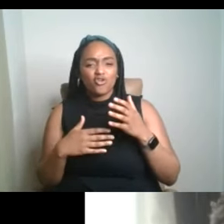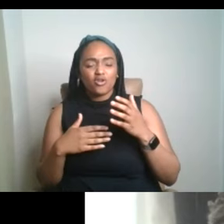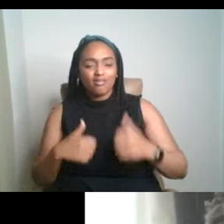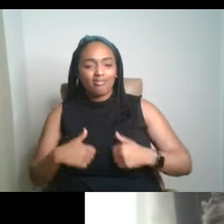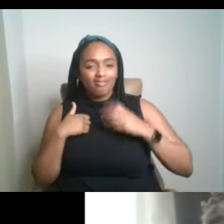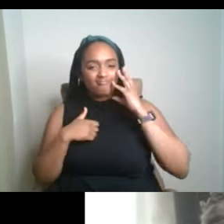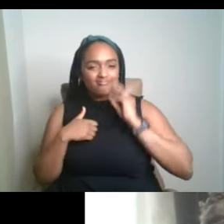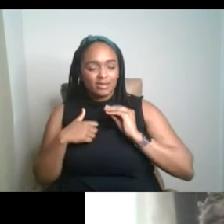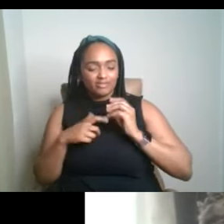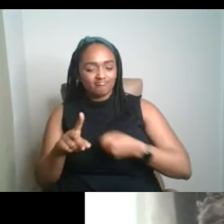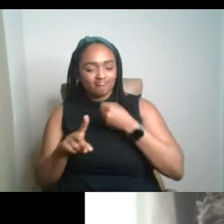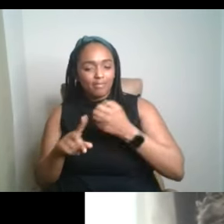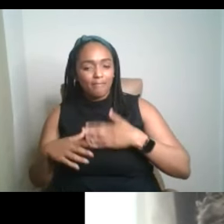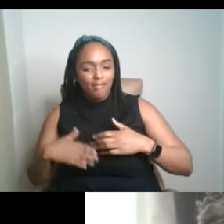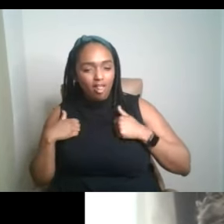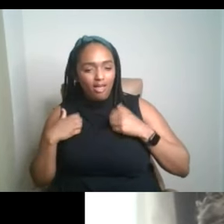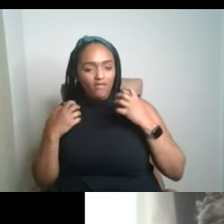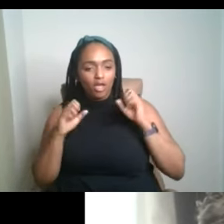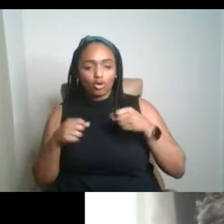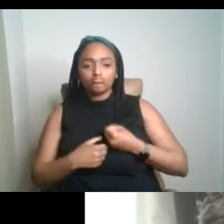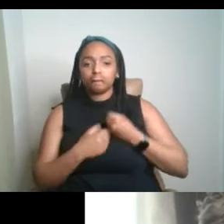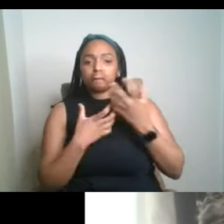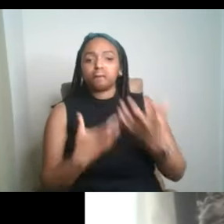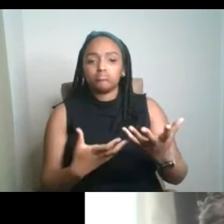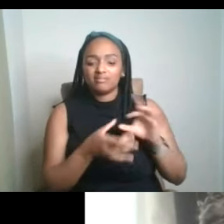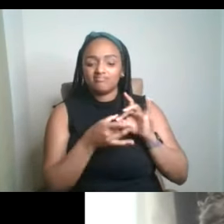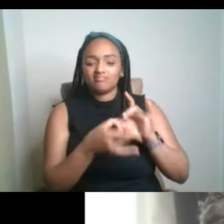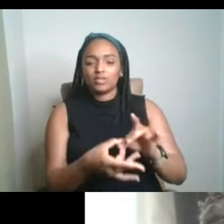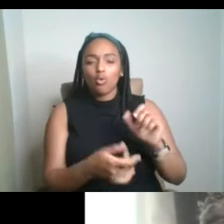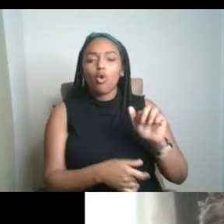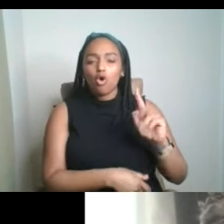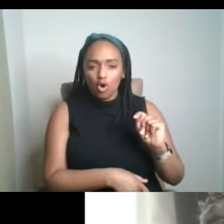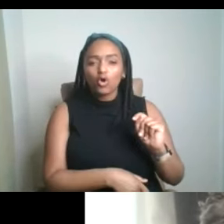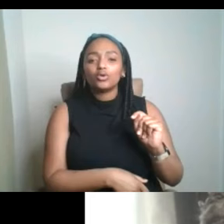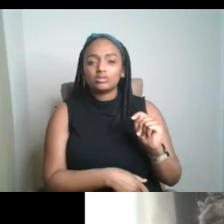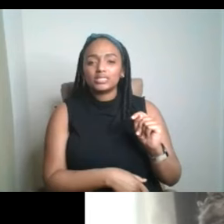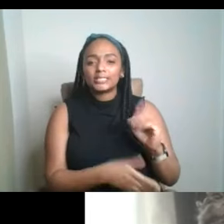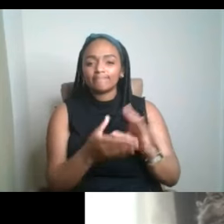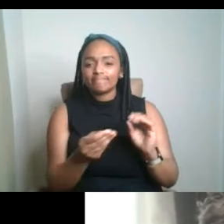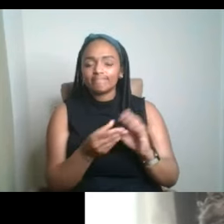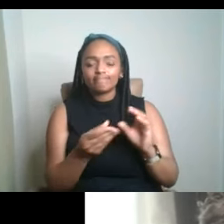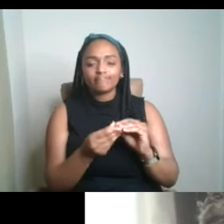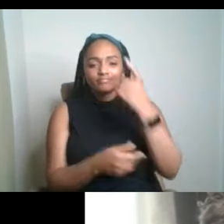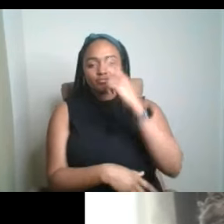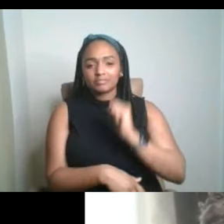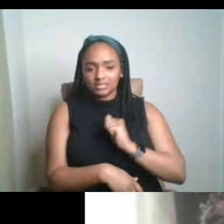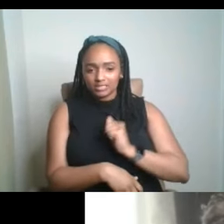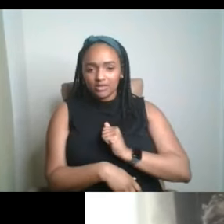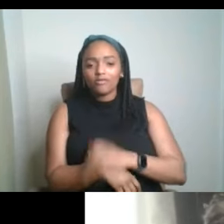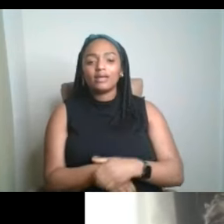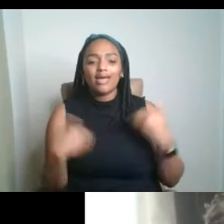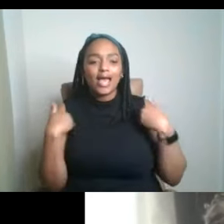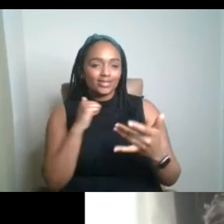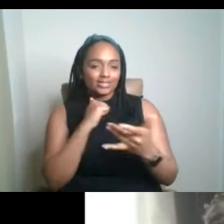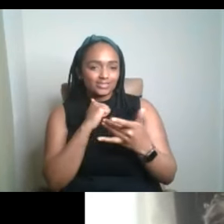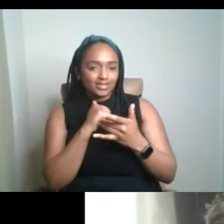and, like, you know, be able to create and say something and have the technical tools and the, like, you